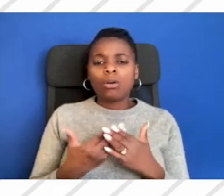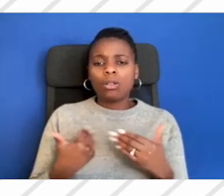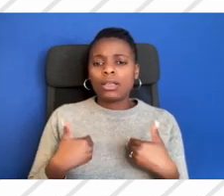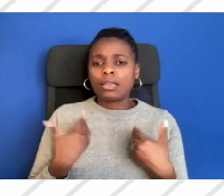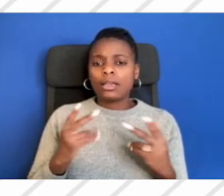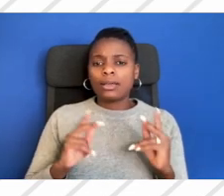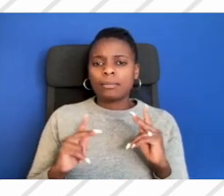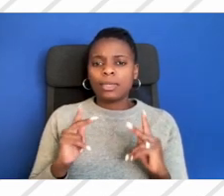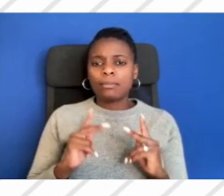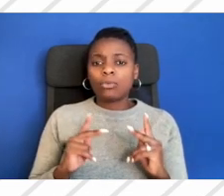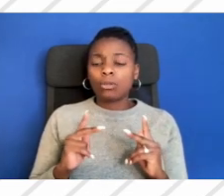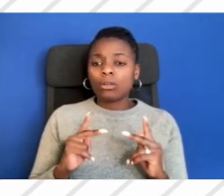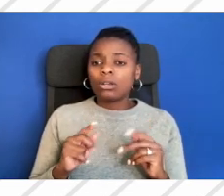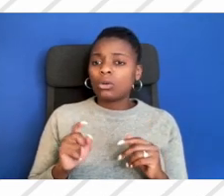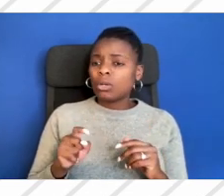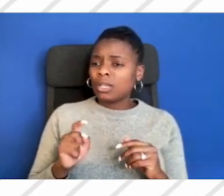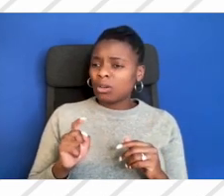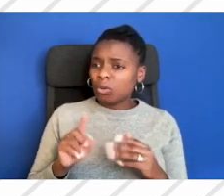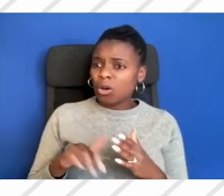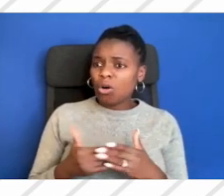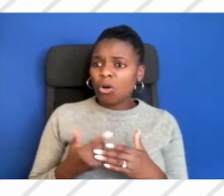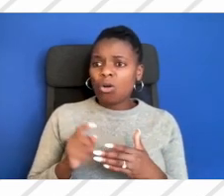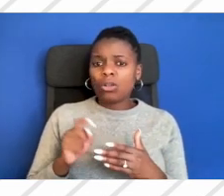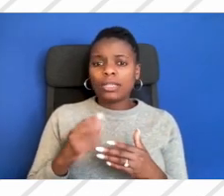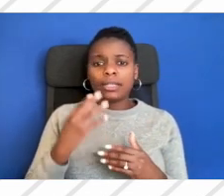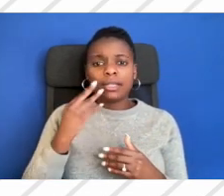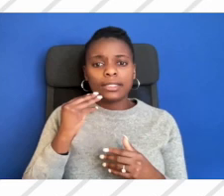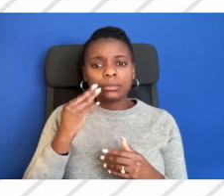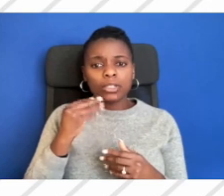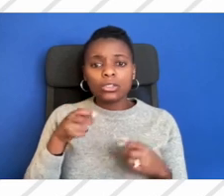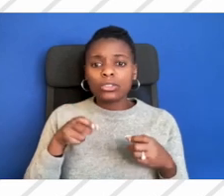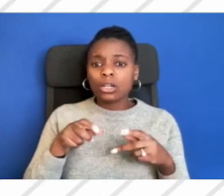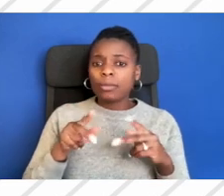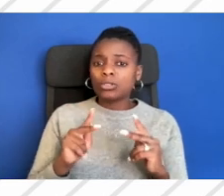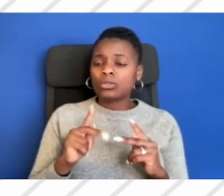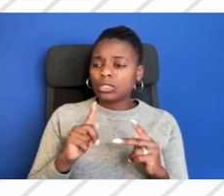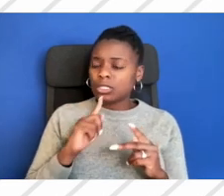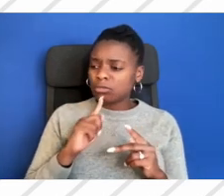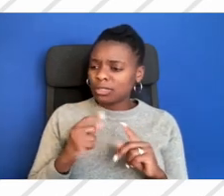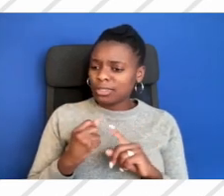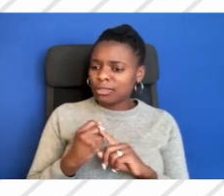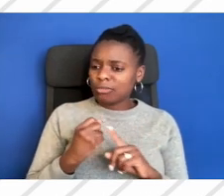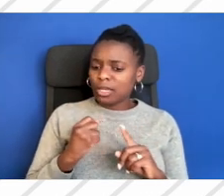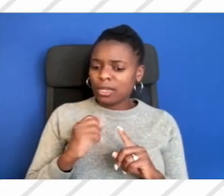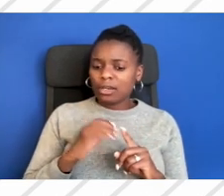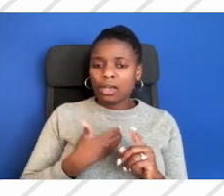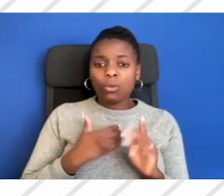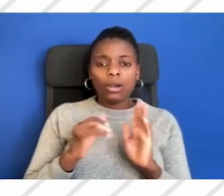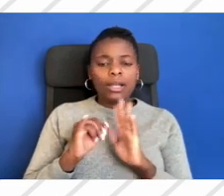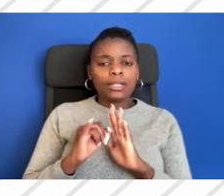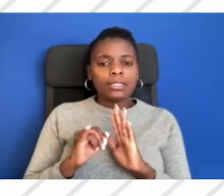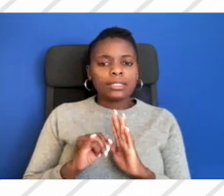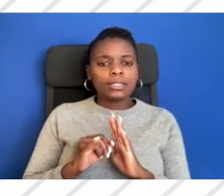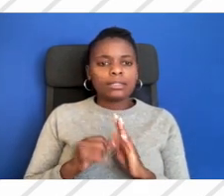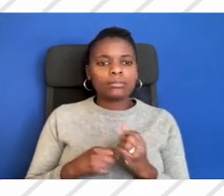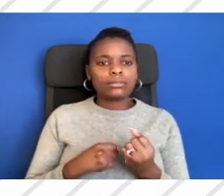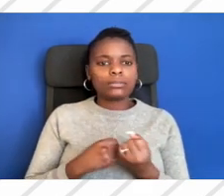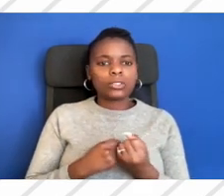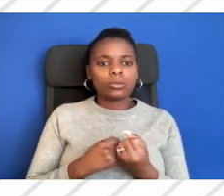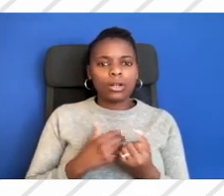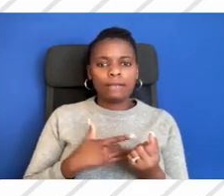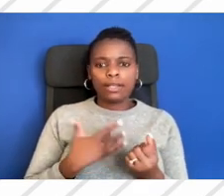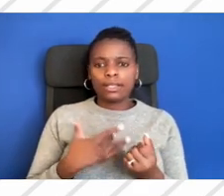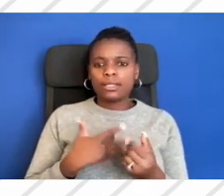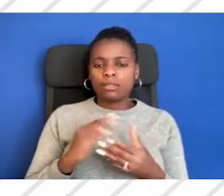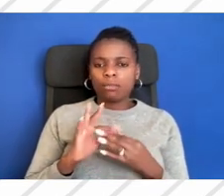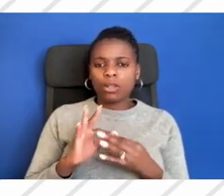need experiences and opportunities that shape and enhance our identity, that support our sense of belonging, that provide